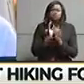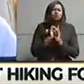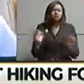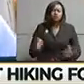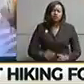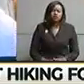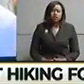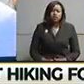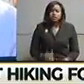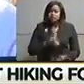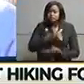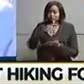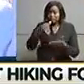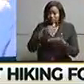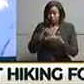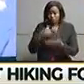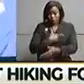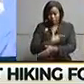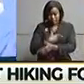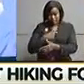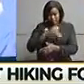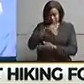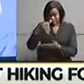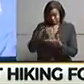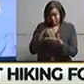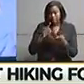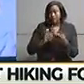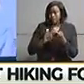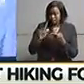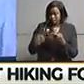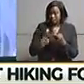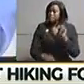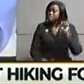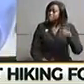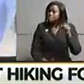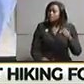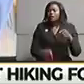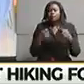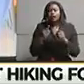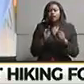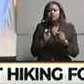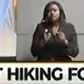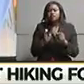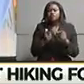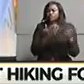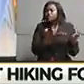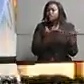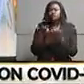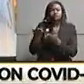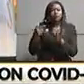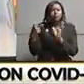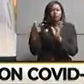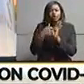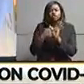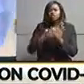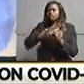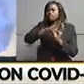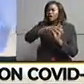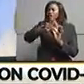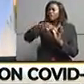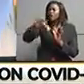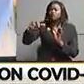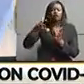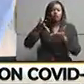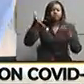The central testing center is in Entebbe, yes. But the reception points are all over the place.